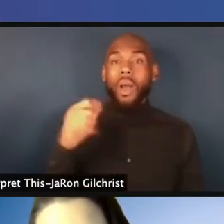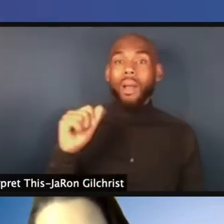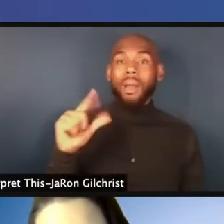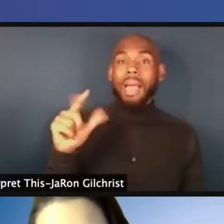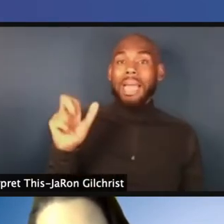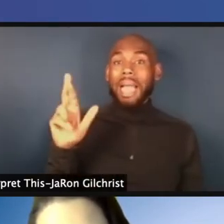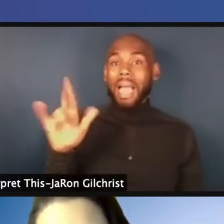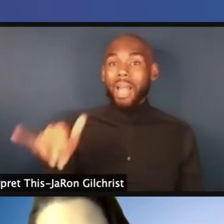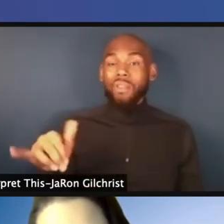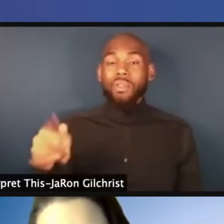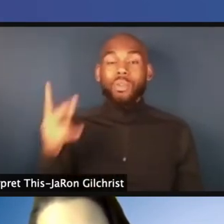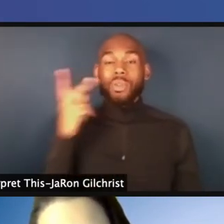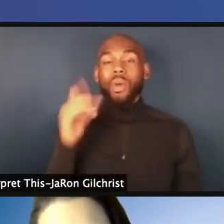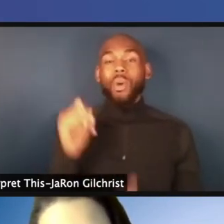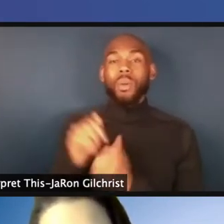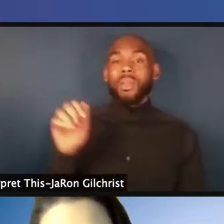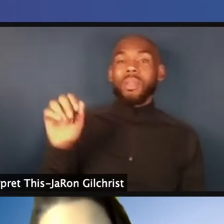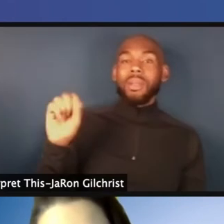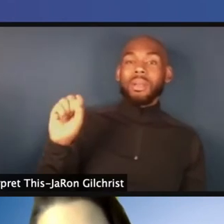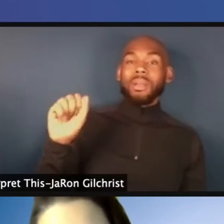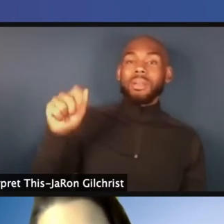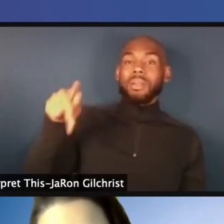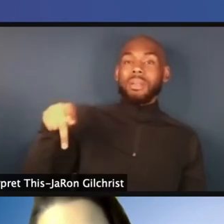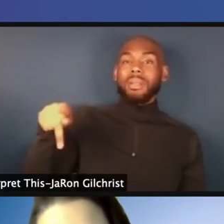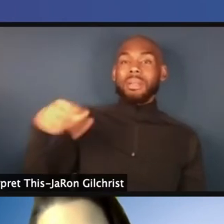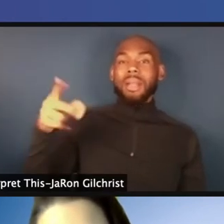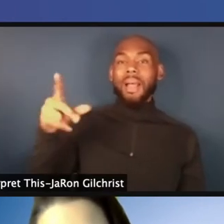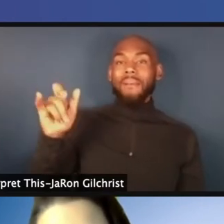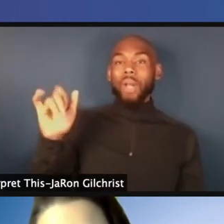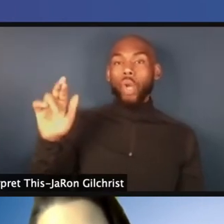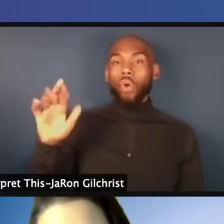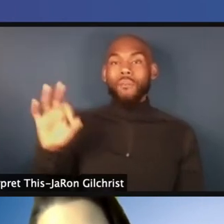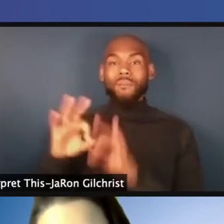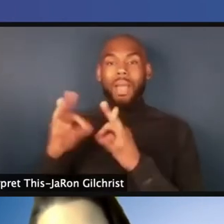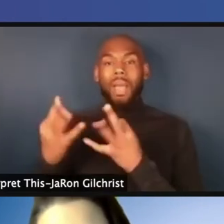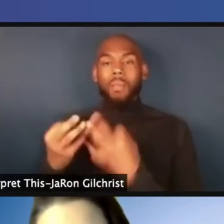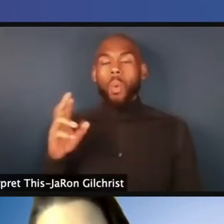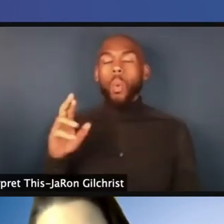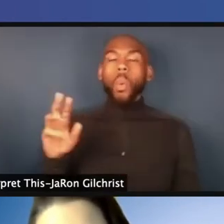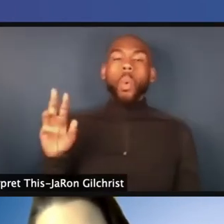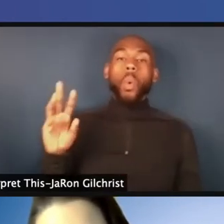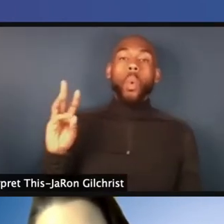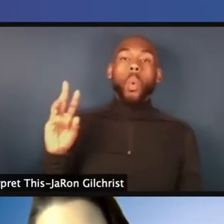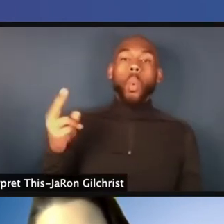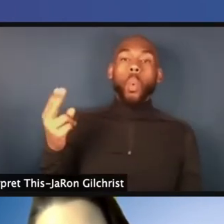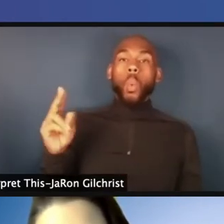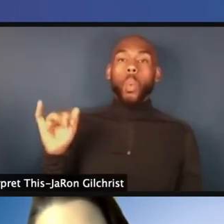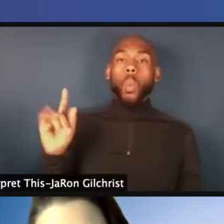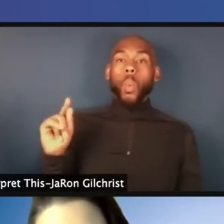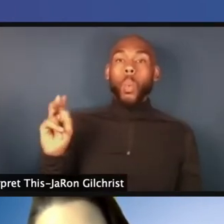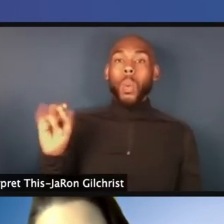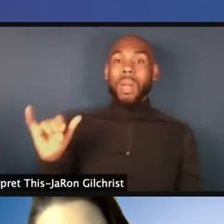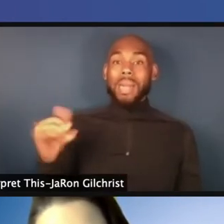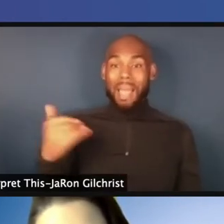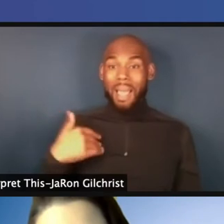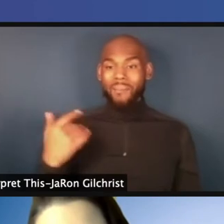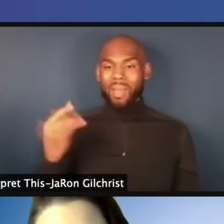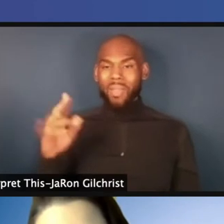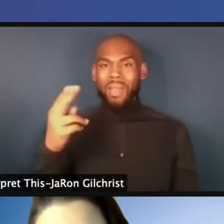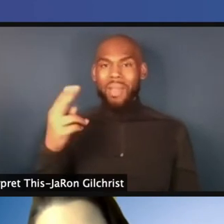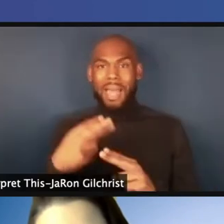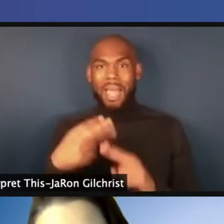with the Sackler family, giving money to, let's say, the Whitney. So they will have a wing with their name on it.